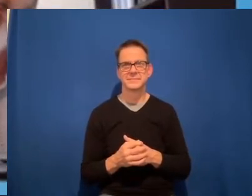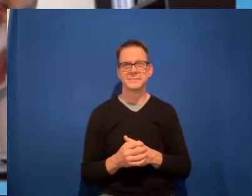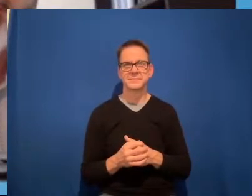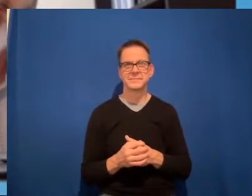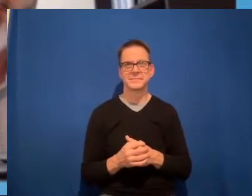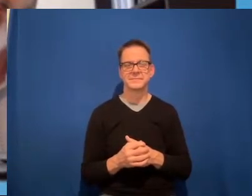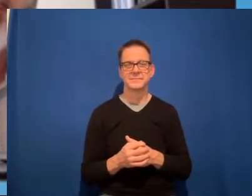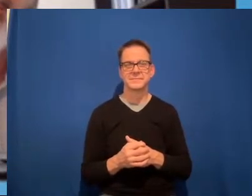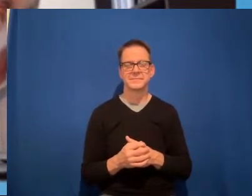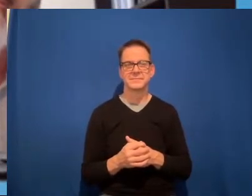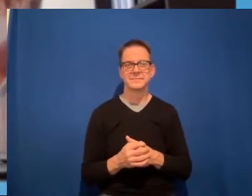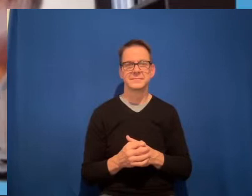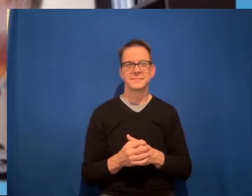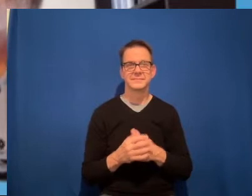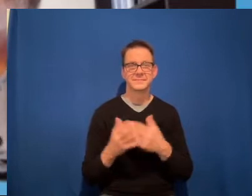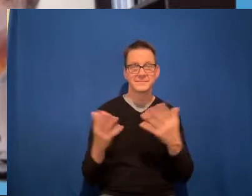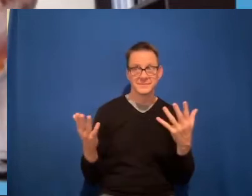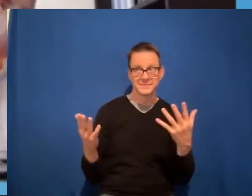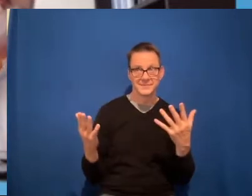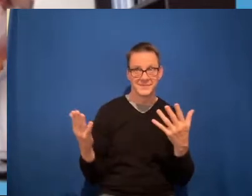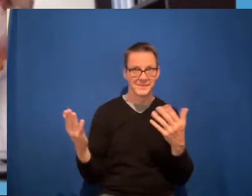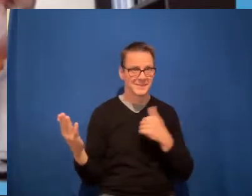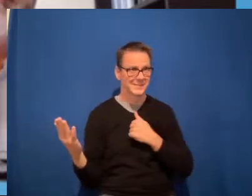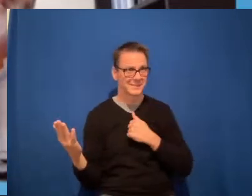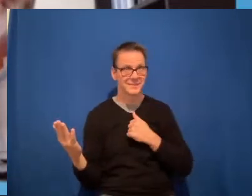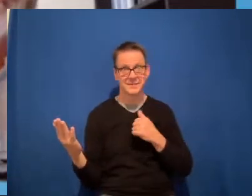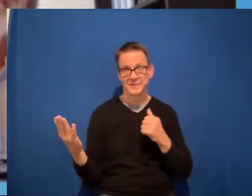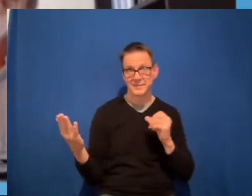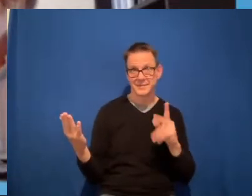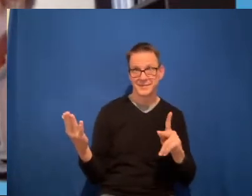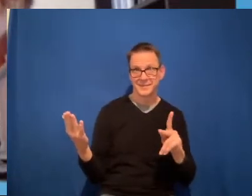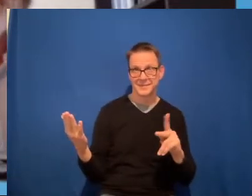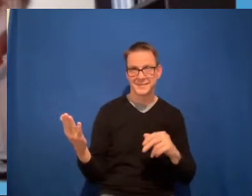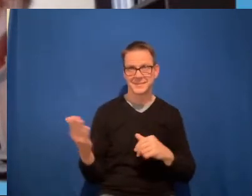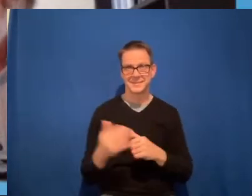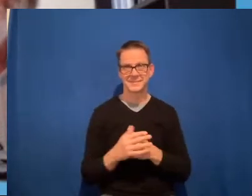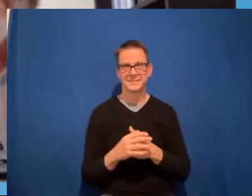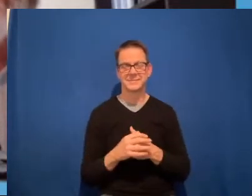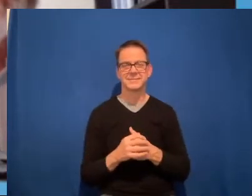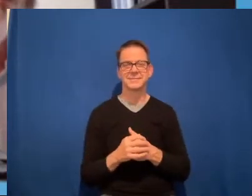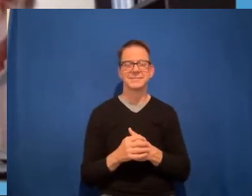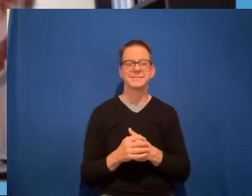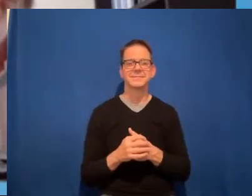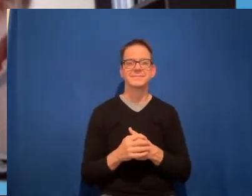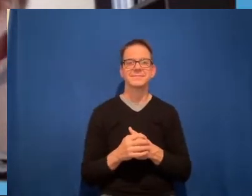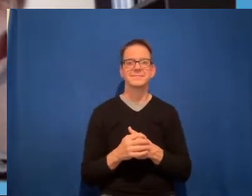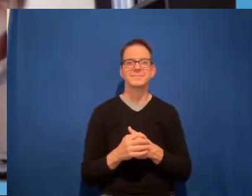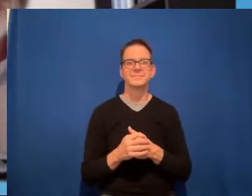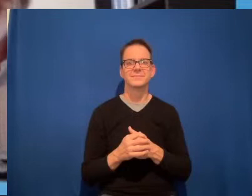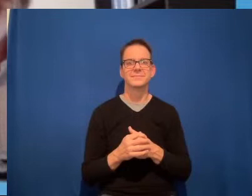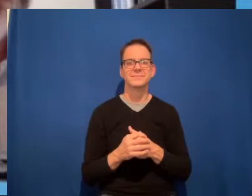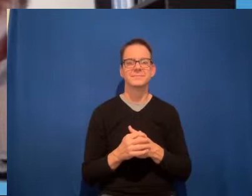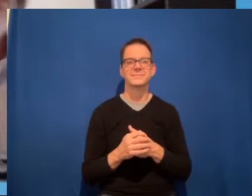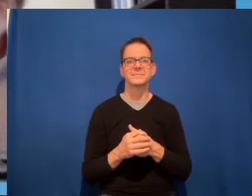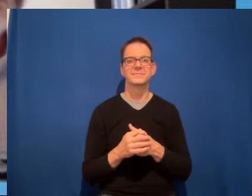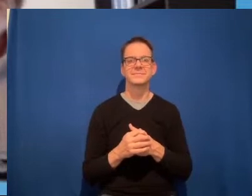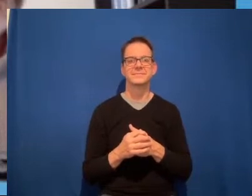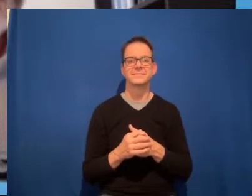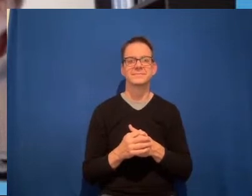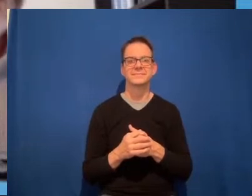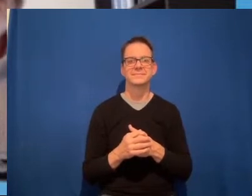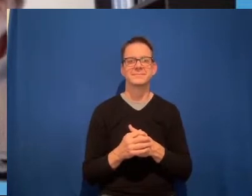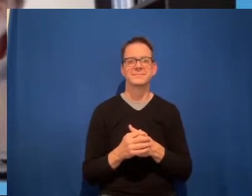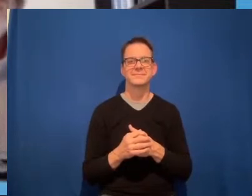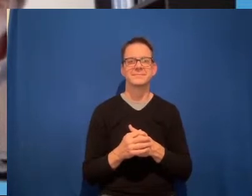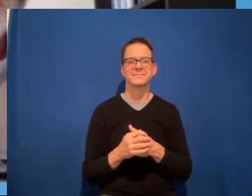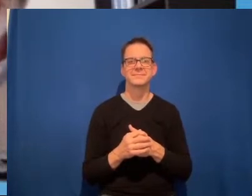Sorry, go ahead. No, I was just going to say that that it kind of speaks clearly to the direction. I